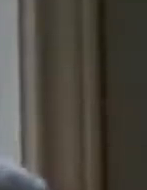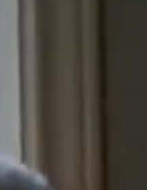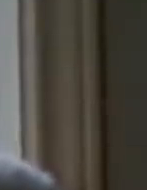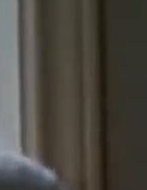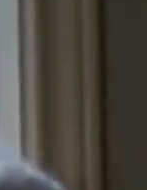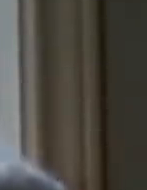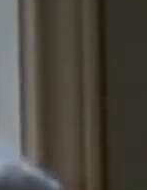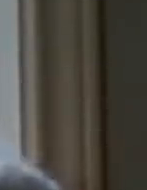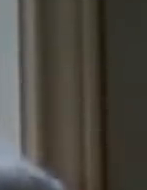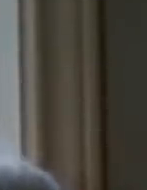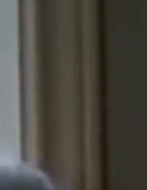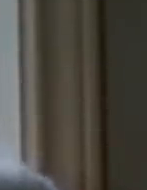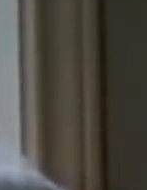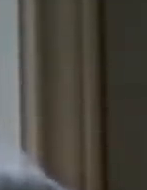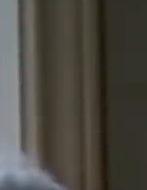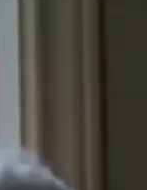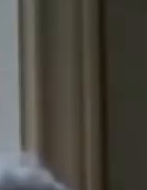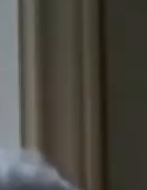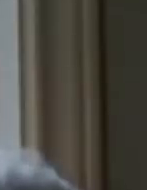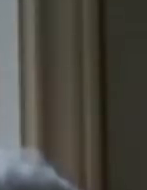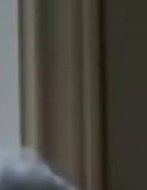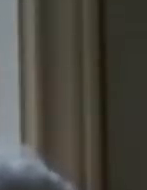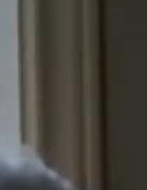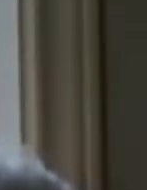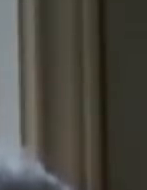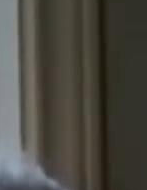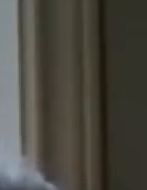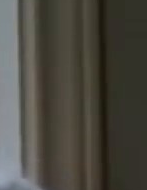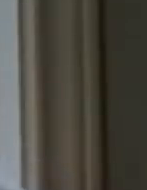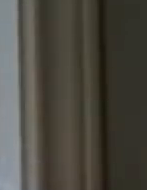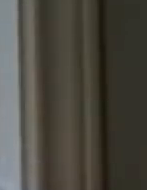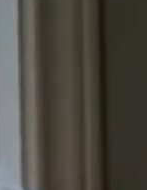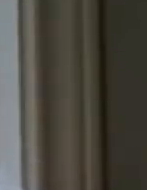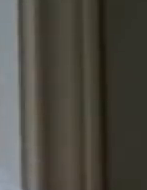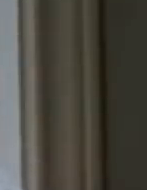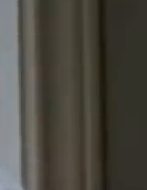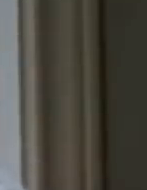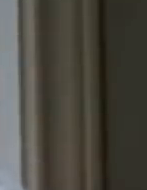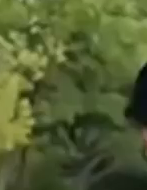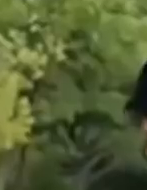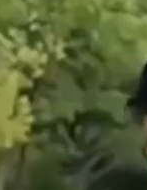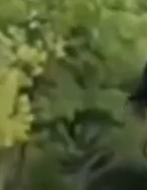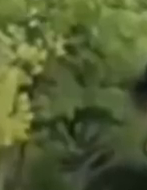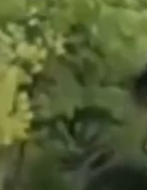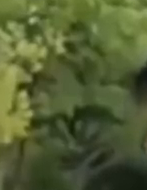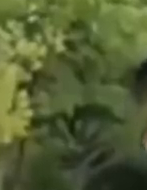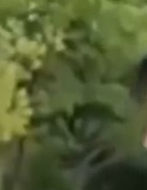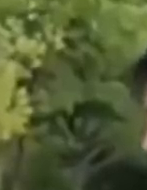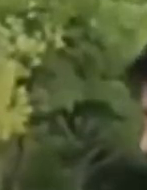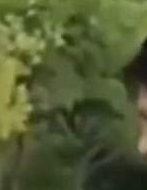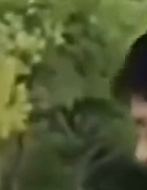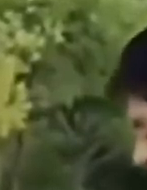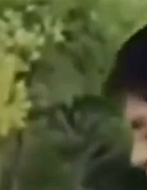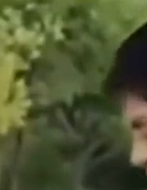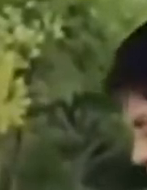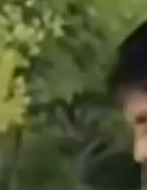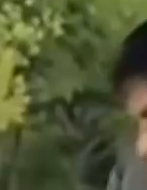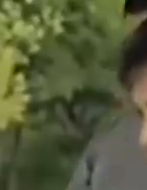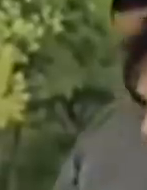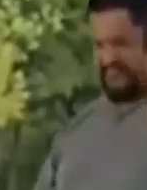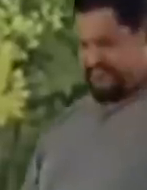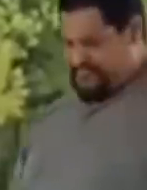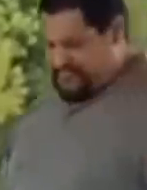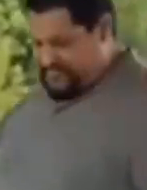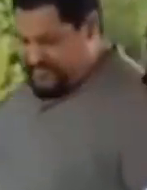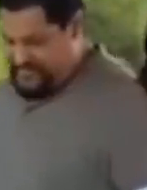Adjusting to this new norm can be difficult, where social distancing has become key, especially in our community,